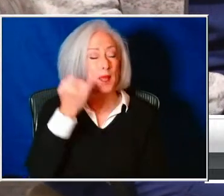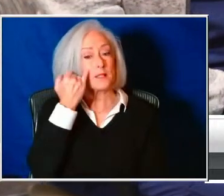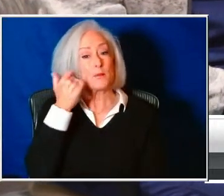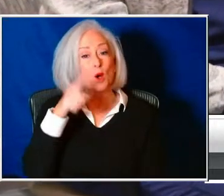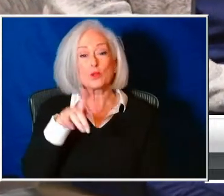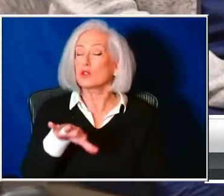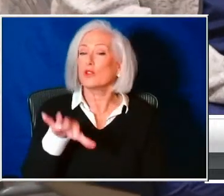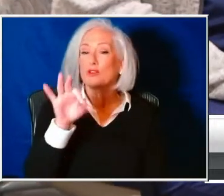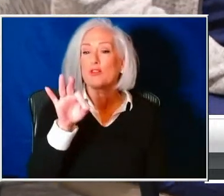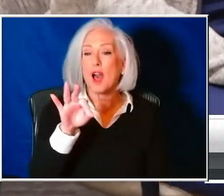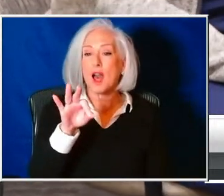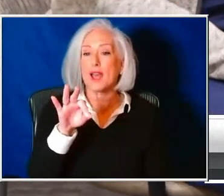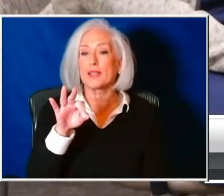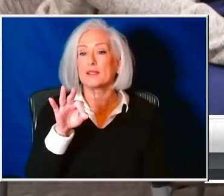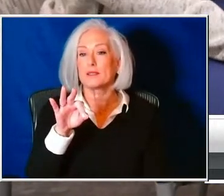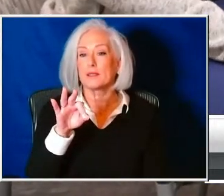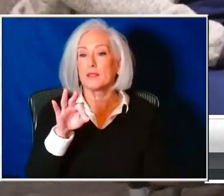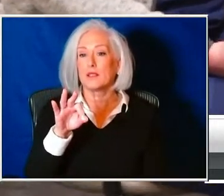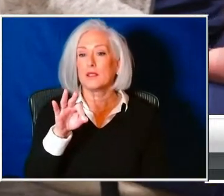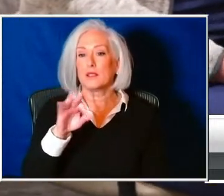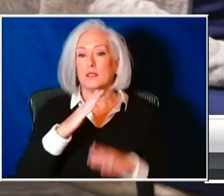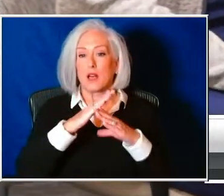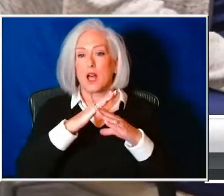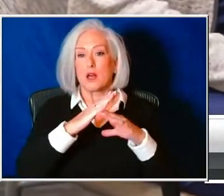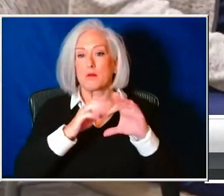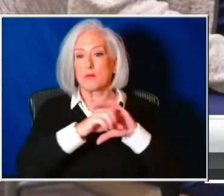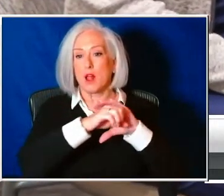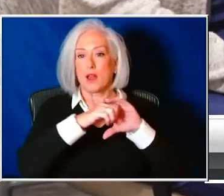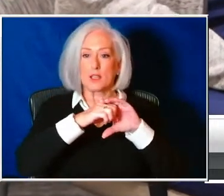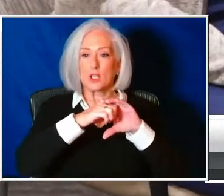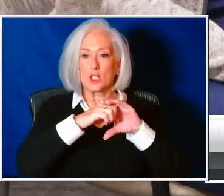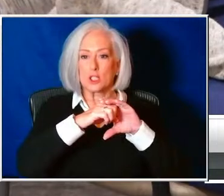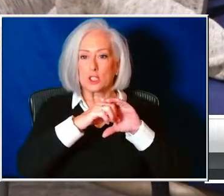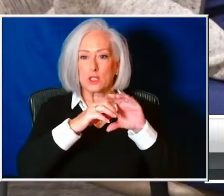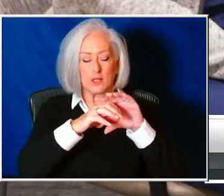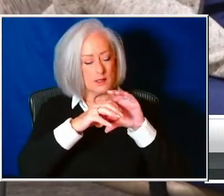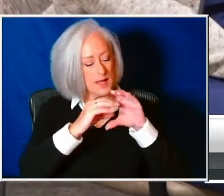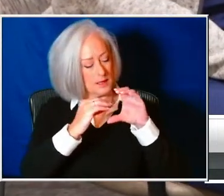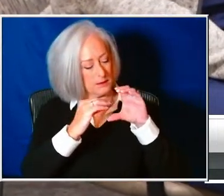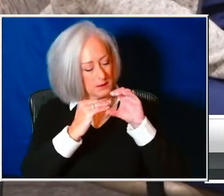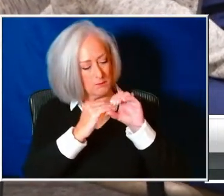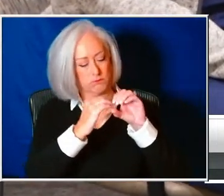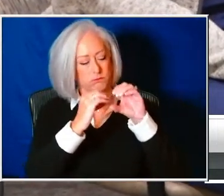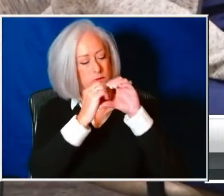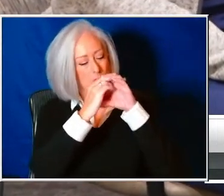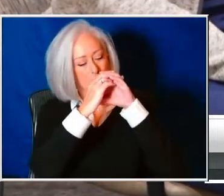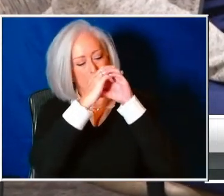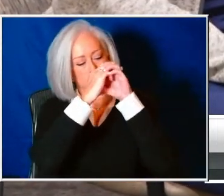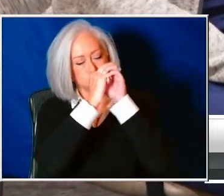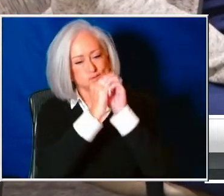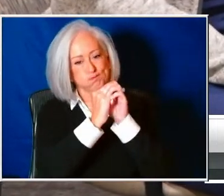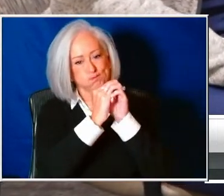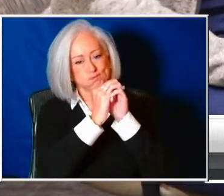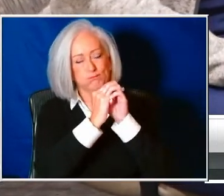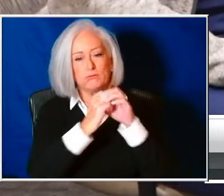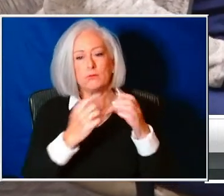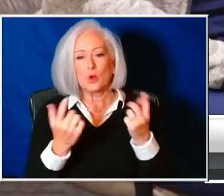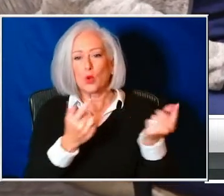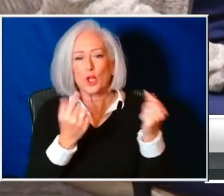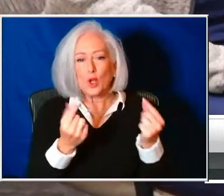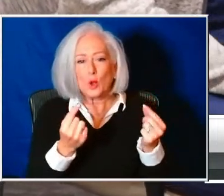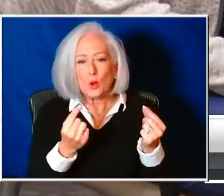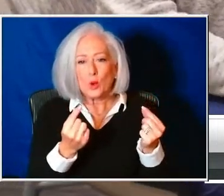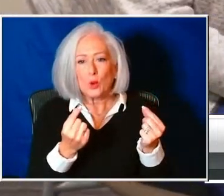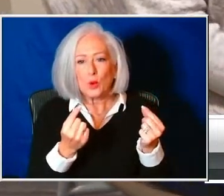you said you can test with a nuclear test, but how would they get rid of it if I needed to get rid of it? Can you go in and clean out the